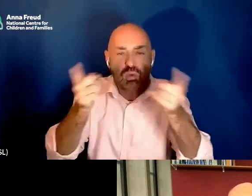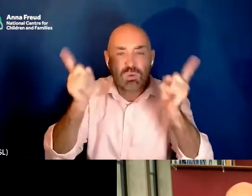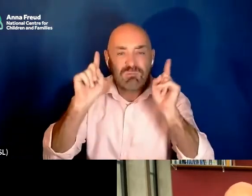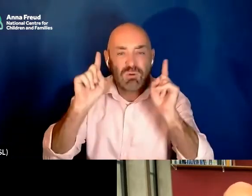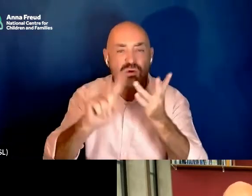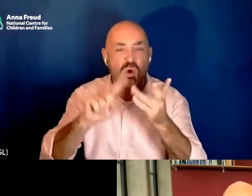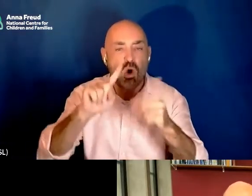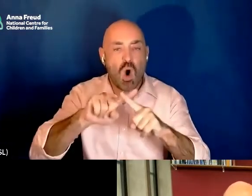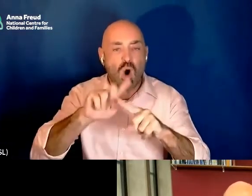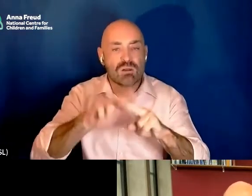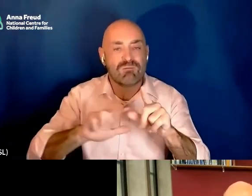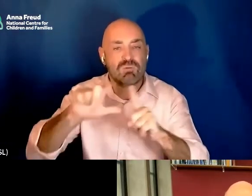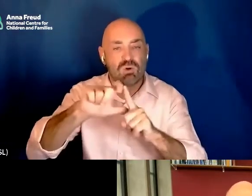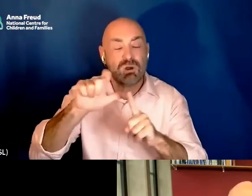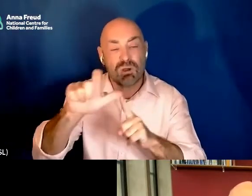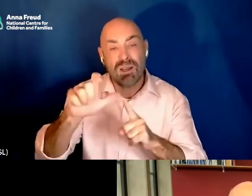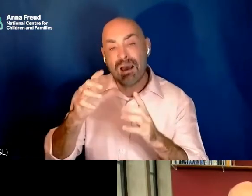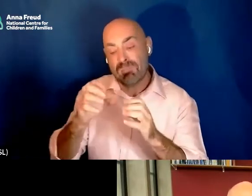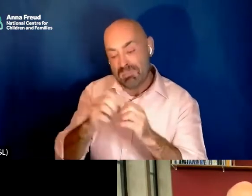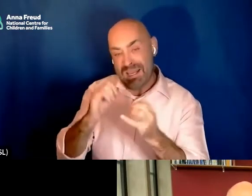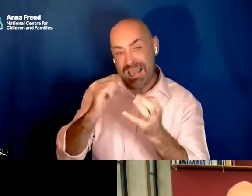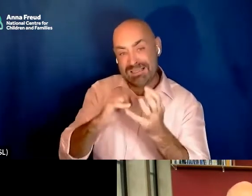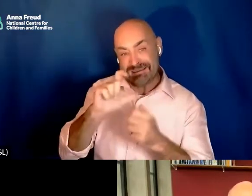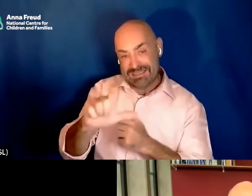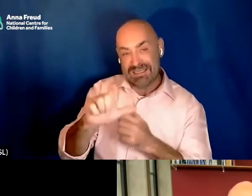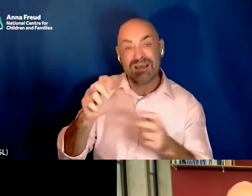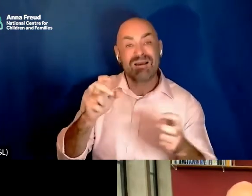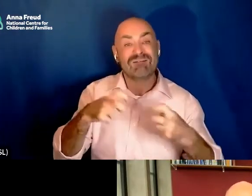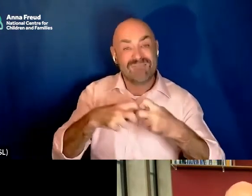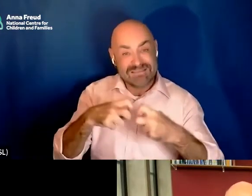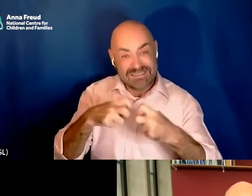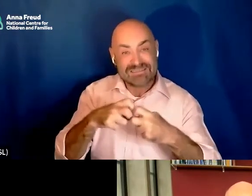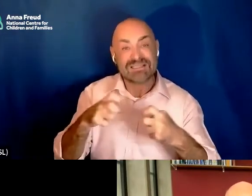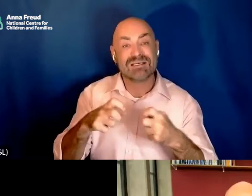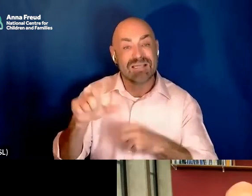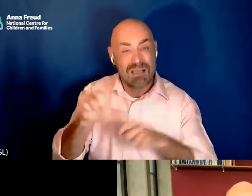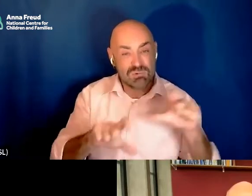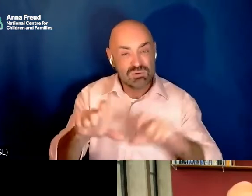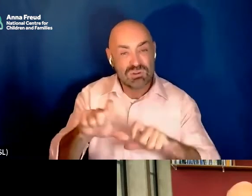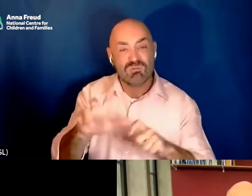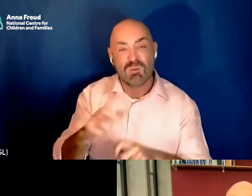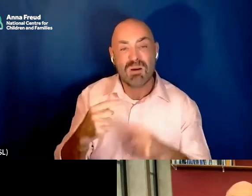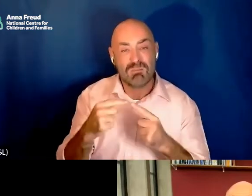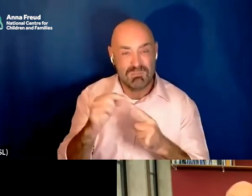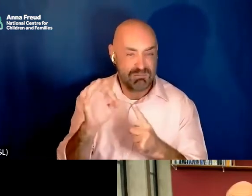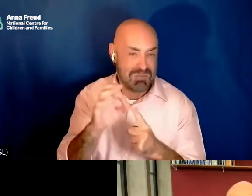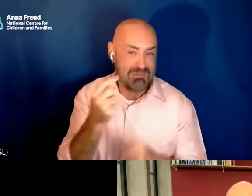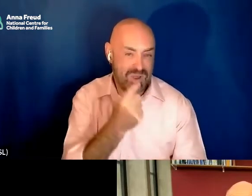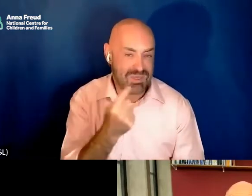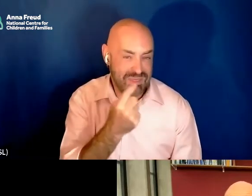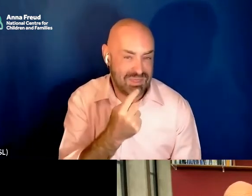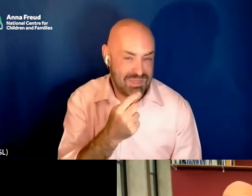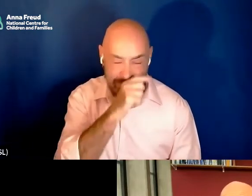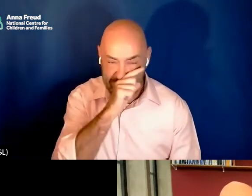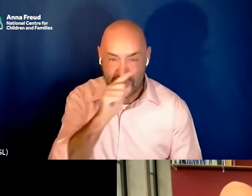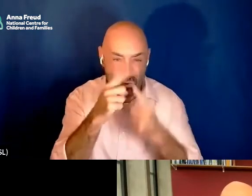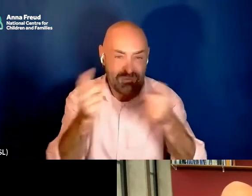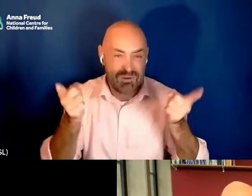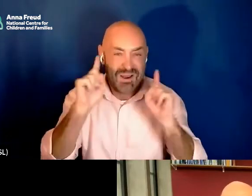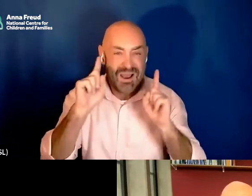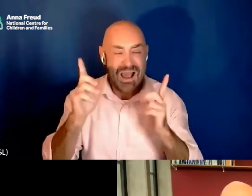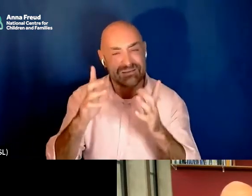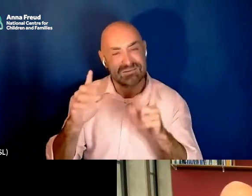She also holds a BSc in physics and chemistry from Flinders University and a science communication graduate